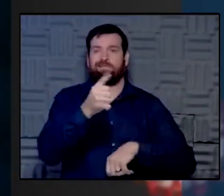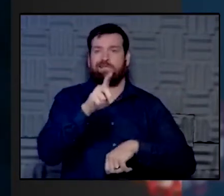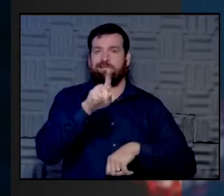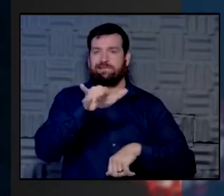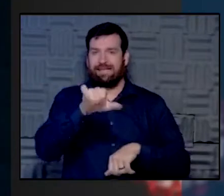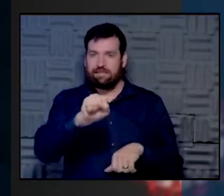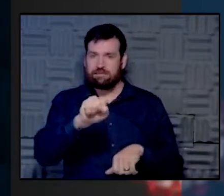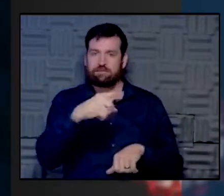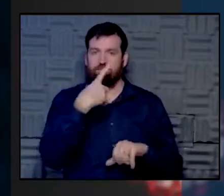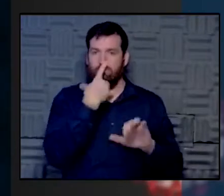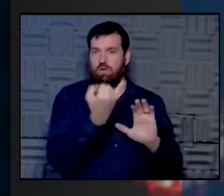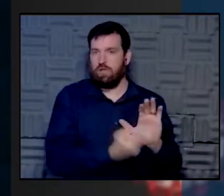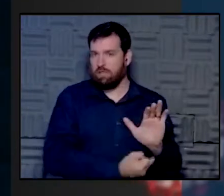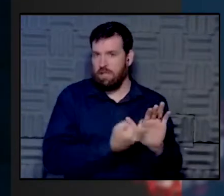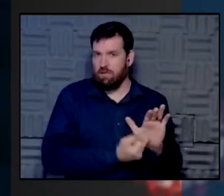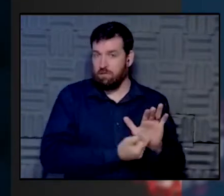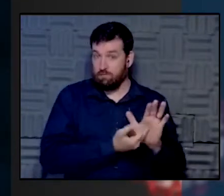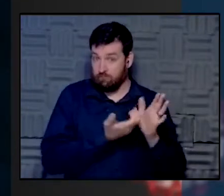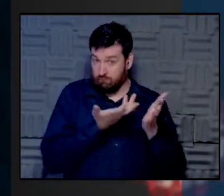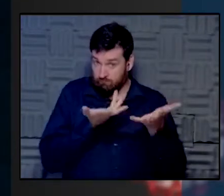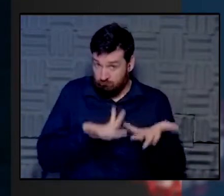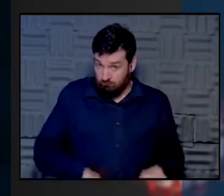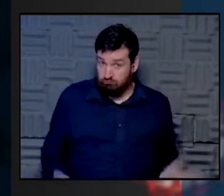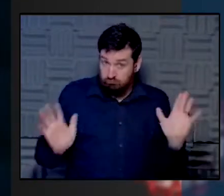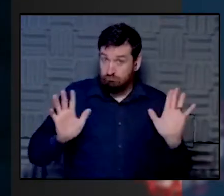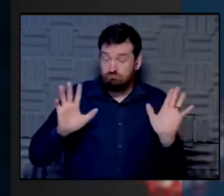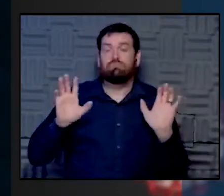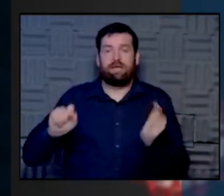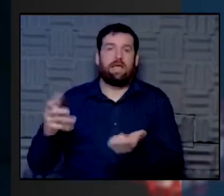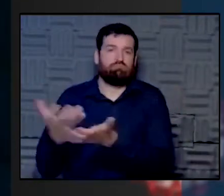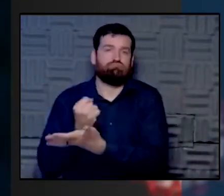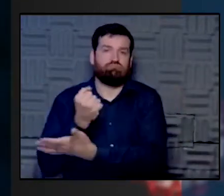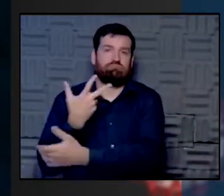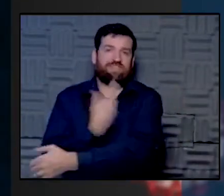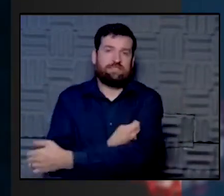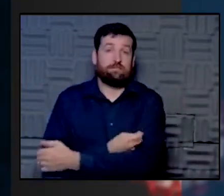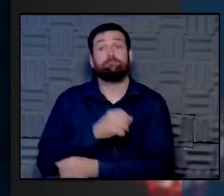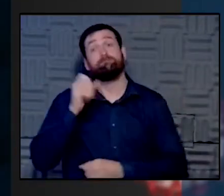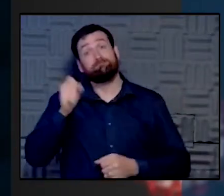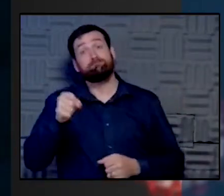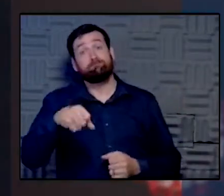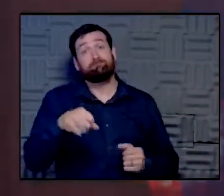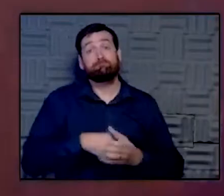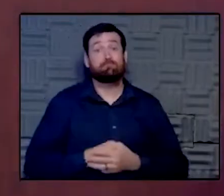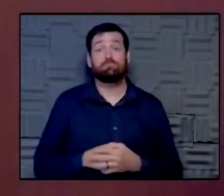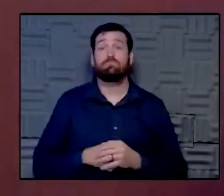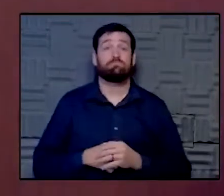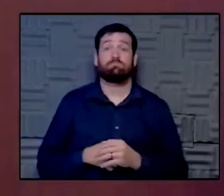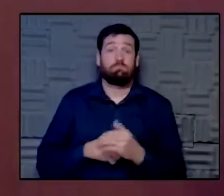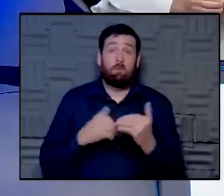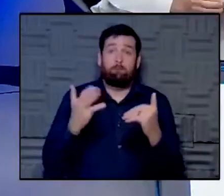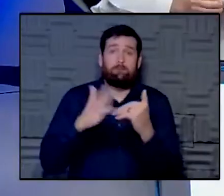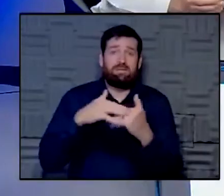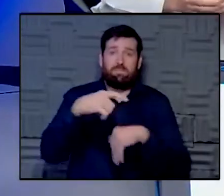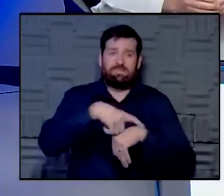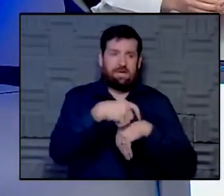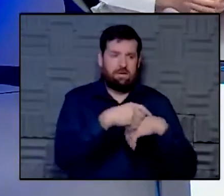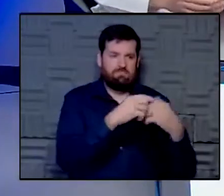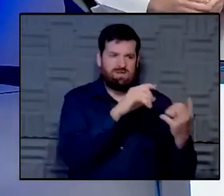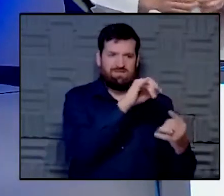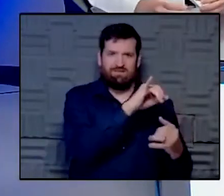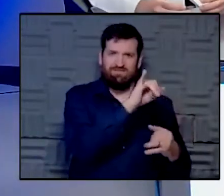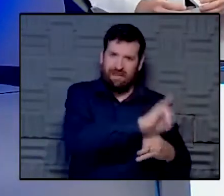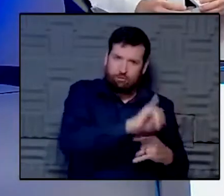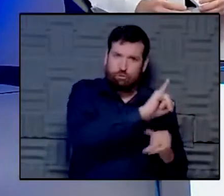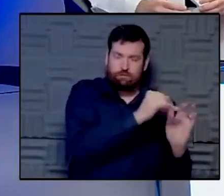that isolation period, and then you are able to get the vaccine. Yeah, the guidance is there is no minimum time between